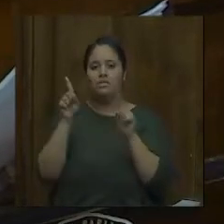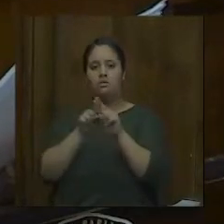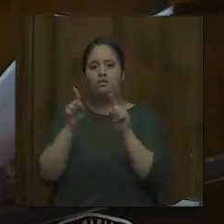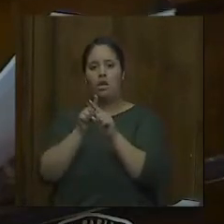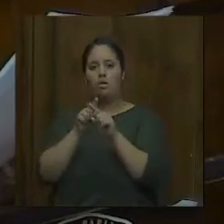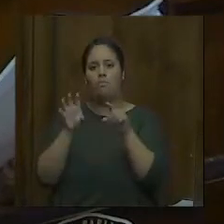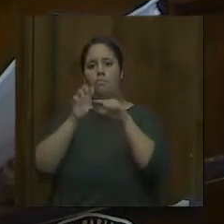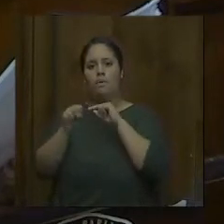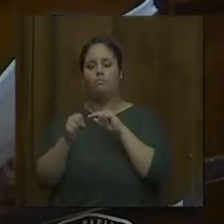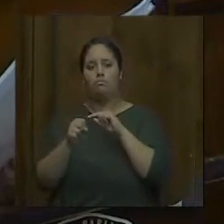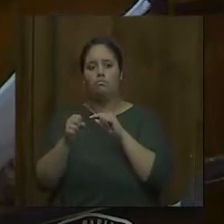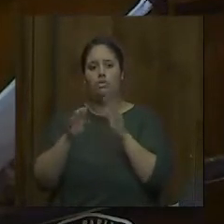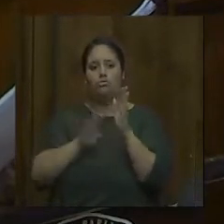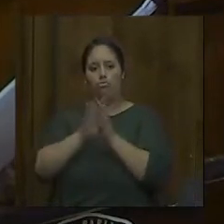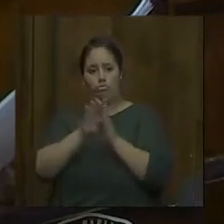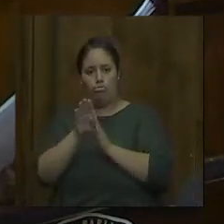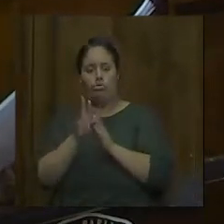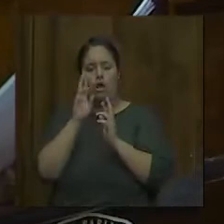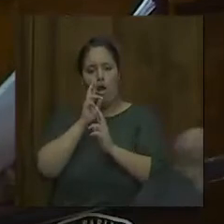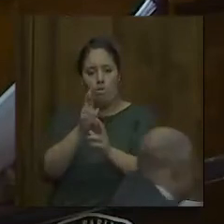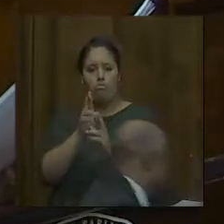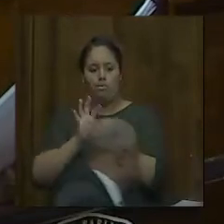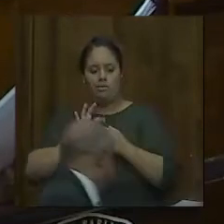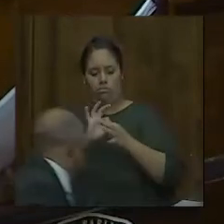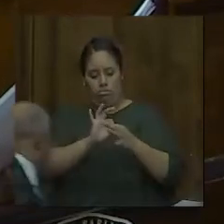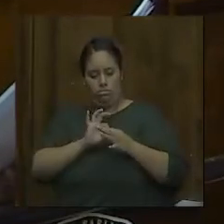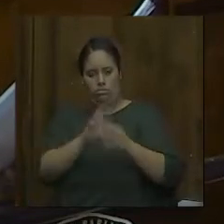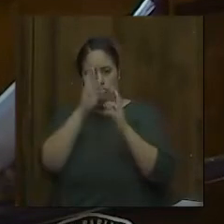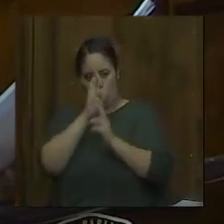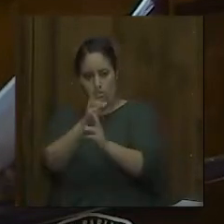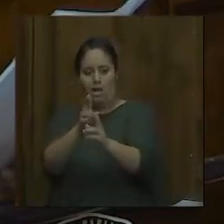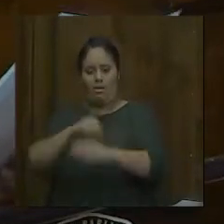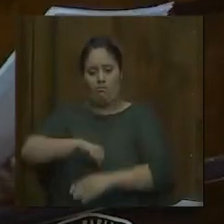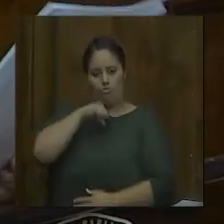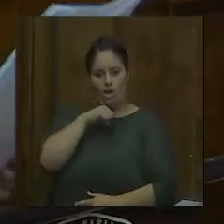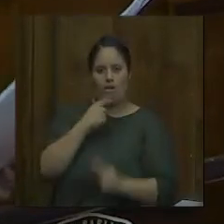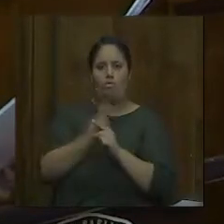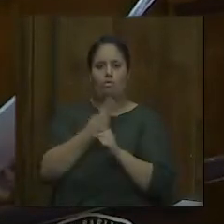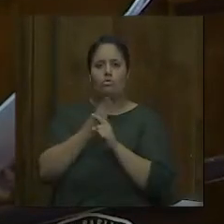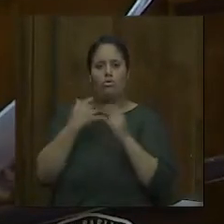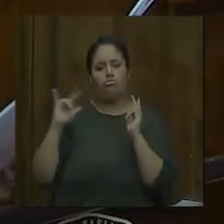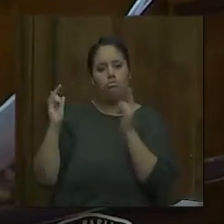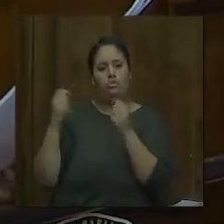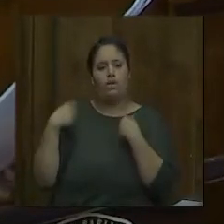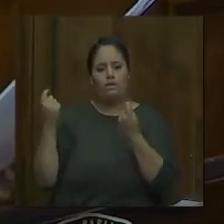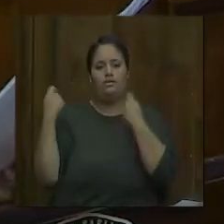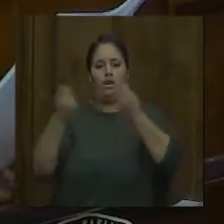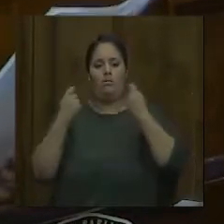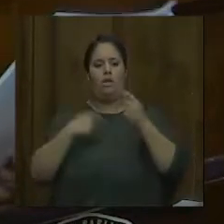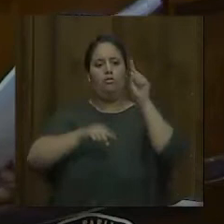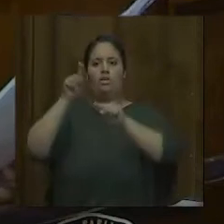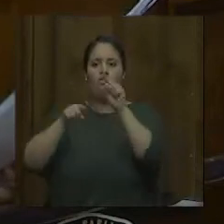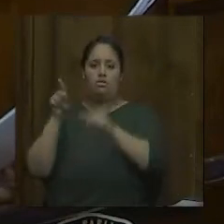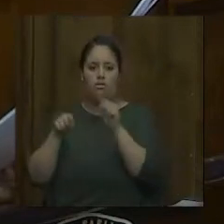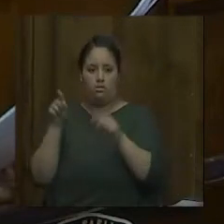to accelerate unity, hope, reconciliation, respect, pride and a celebration of our diversity and